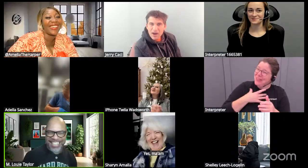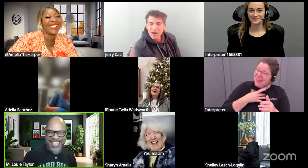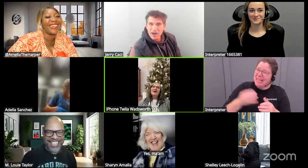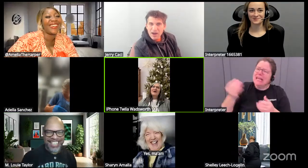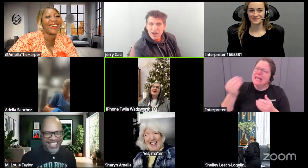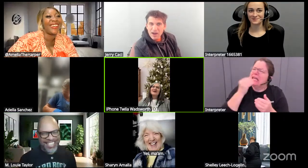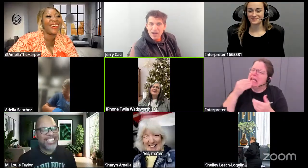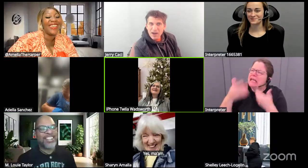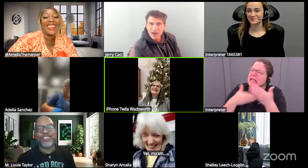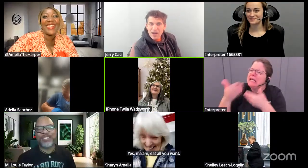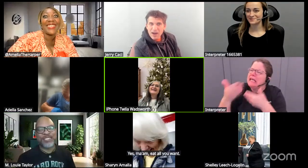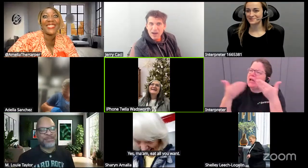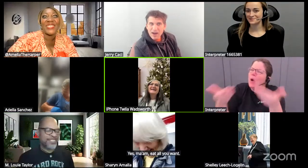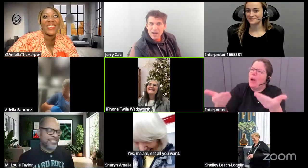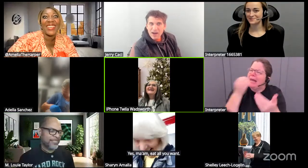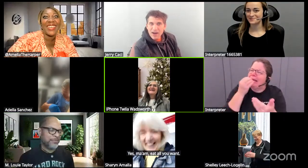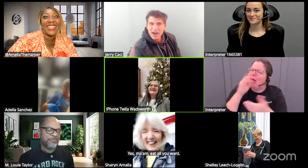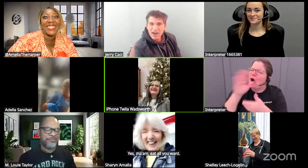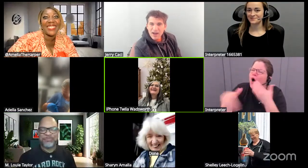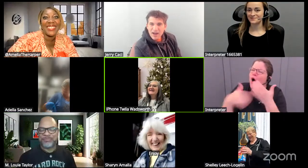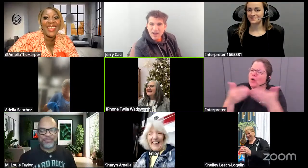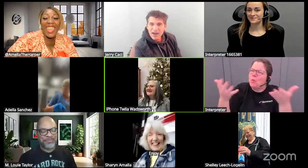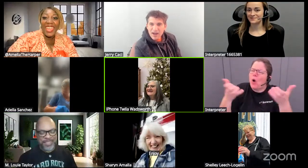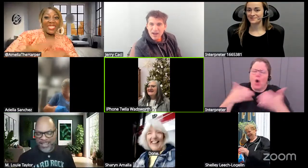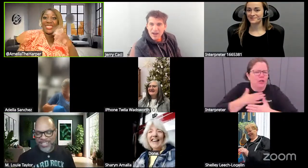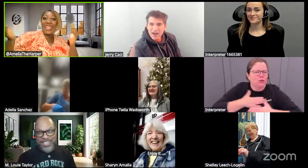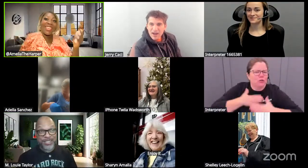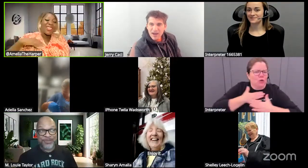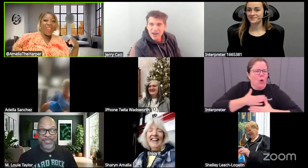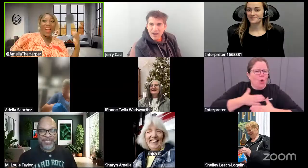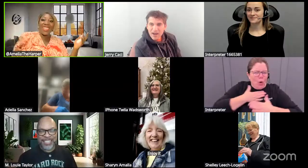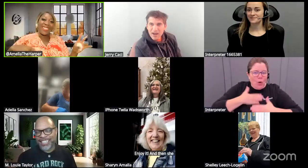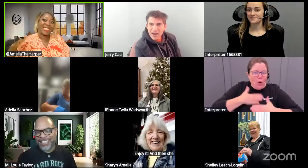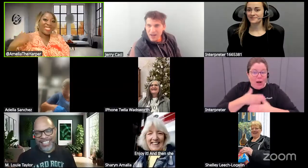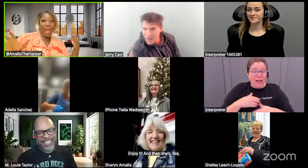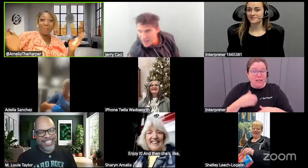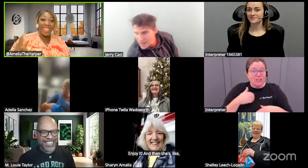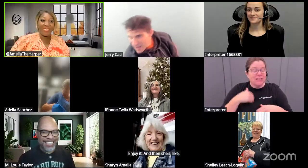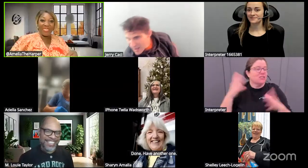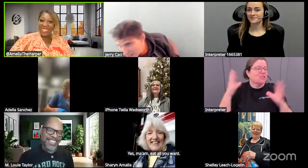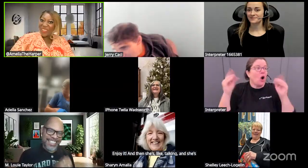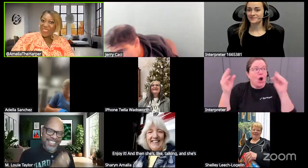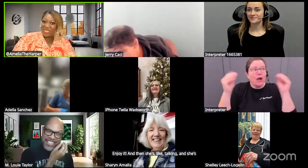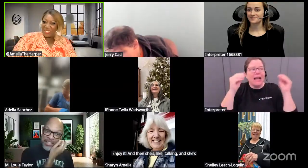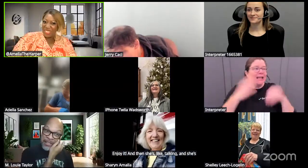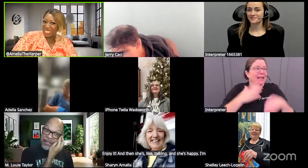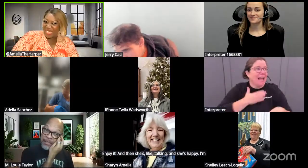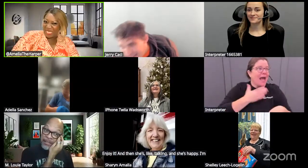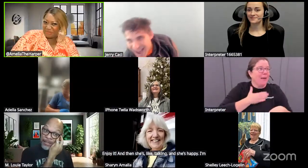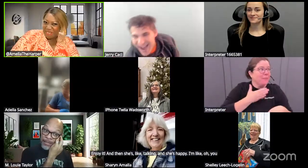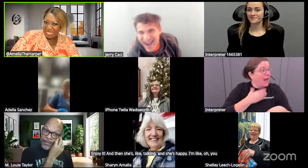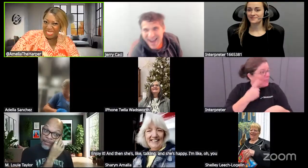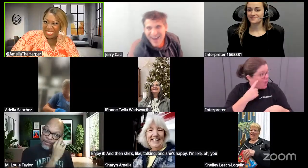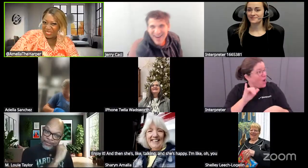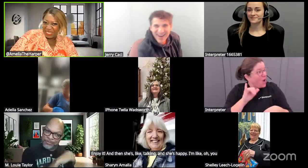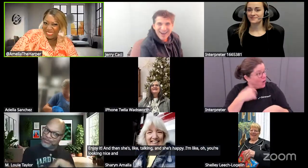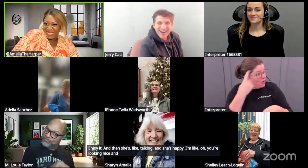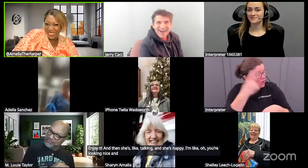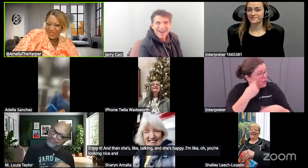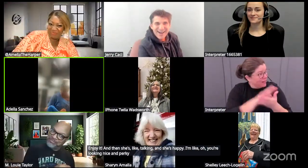you want. Go on. enjoy it. And then she's Have like another one. talking, and she's happy. I'm like, oh, you're looking nice and